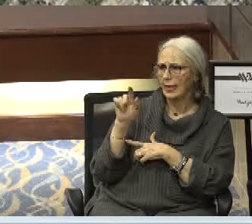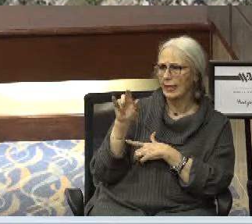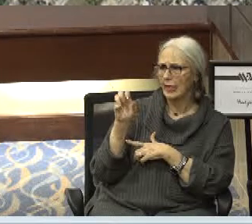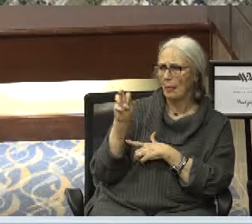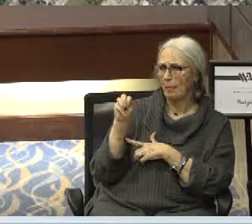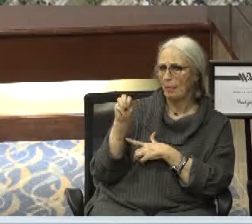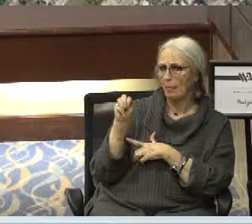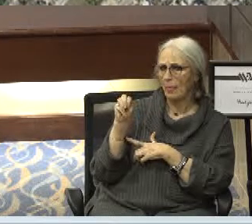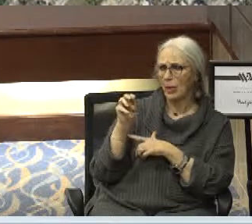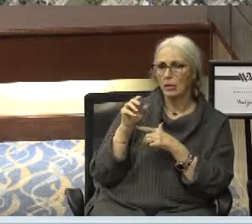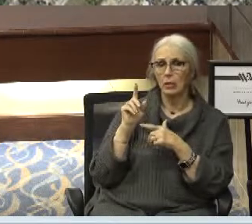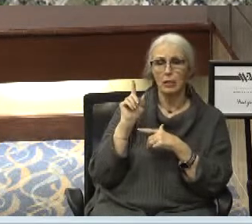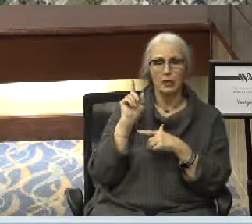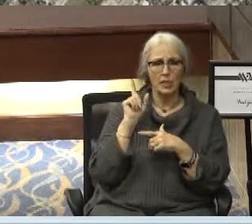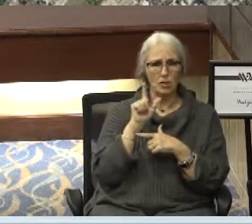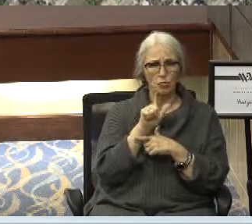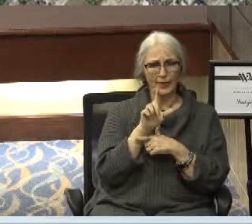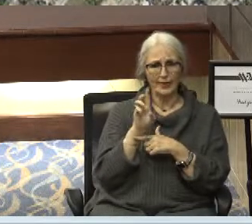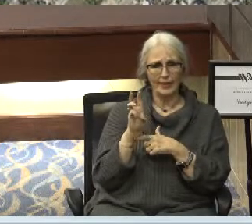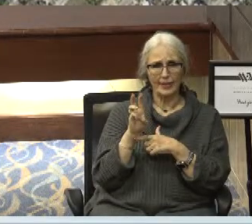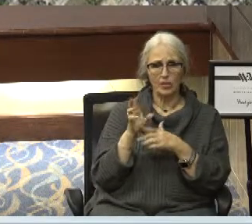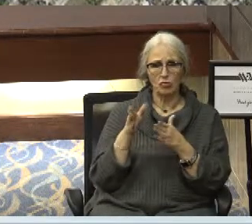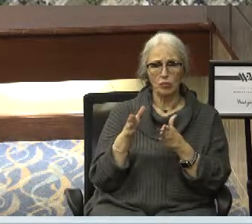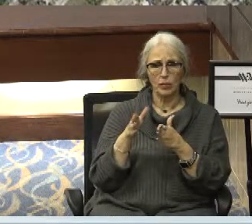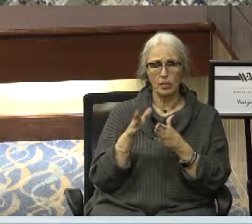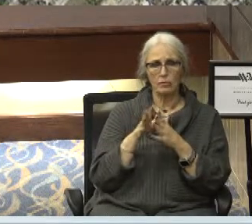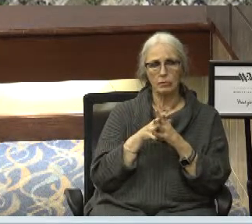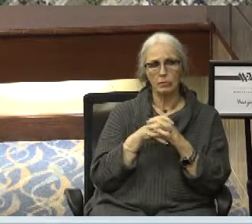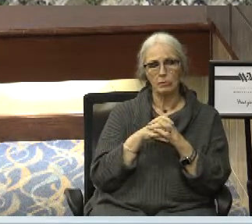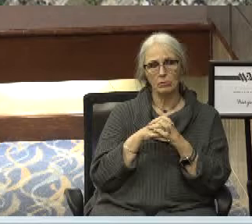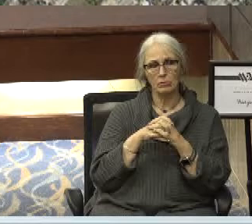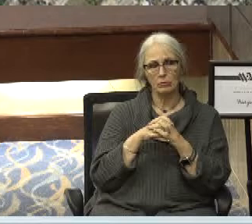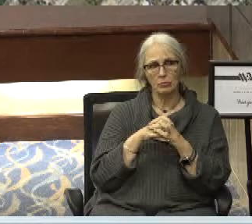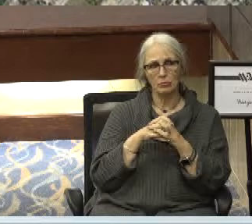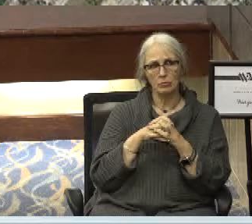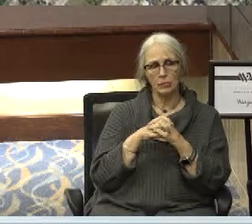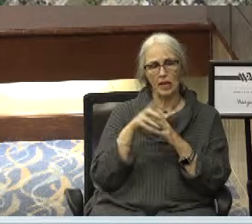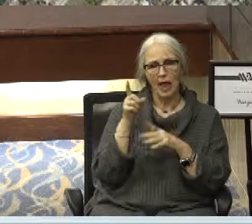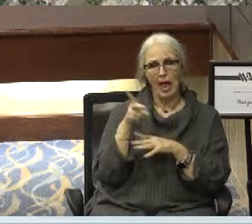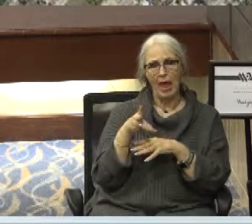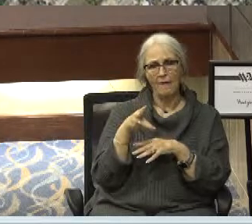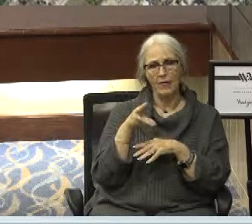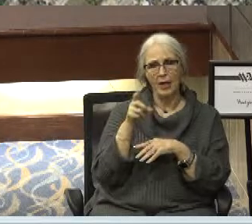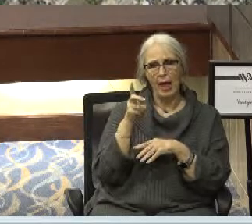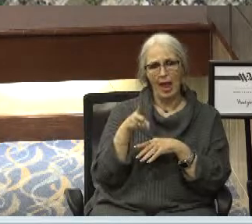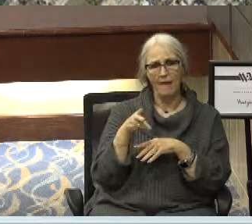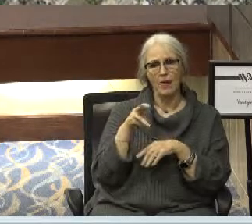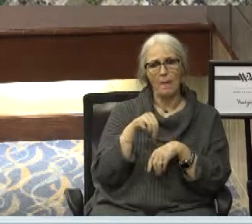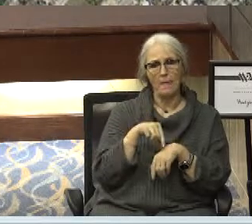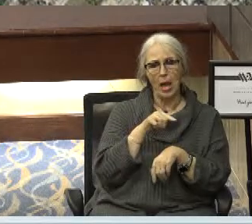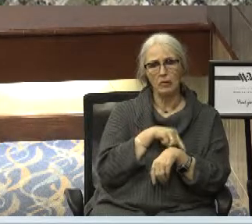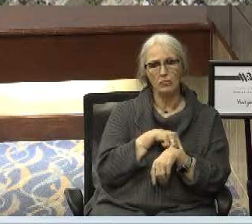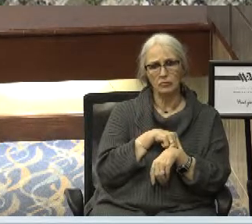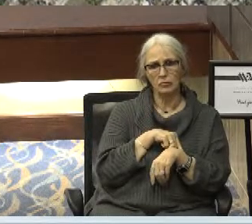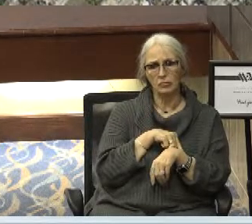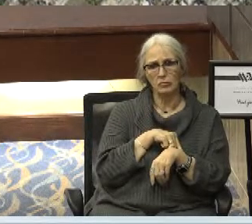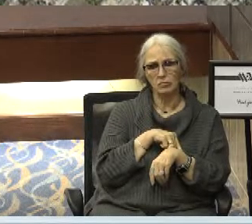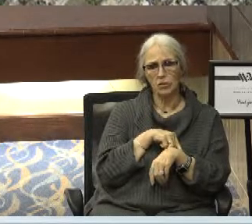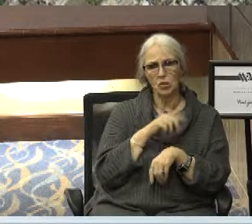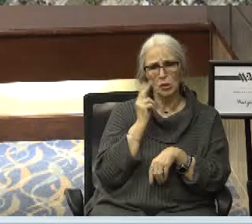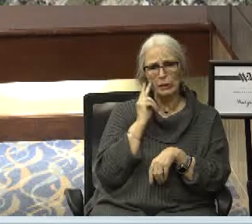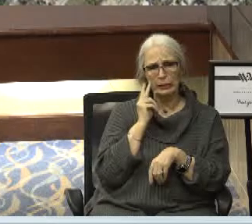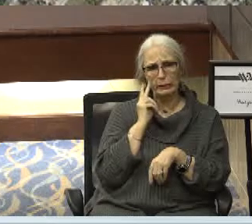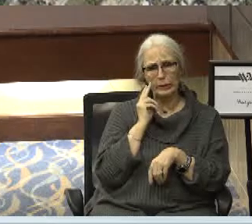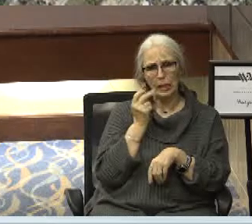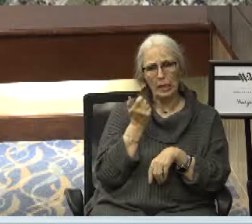So this is at 26th Street. Yeah. It's probably half a mile. And you can start seeing a little